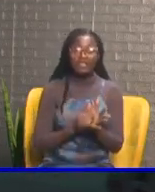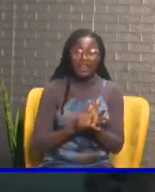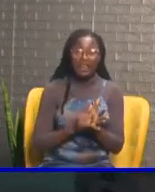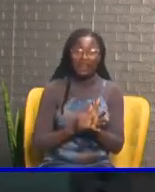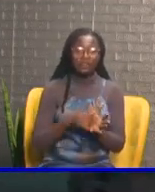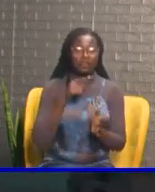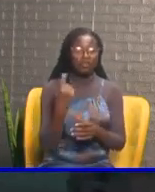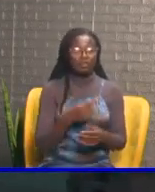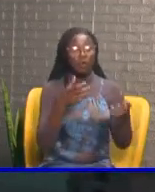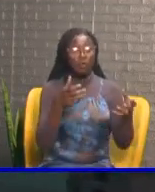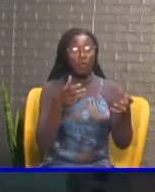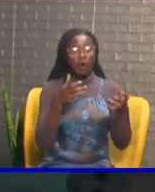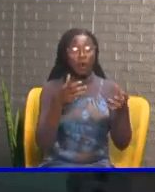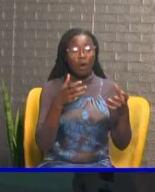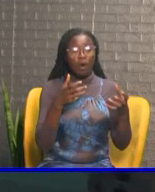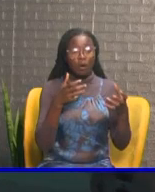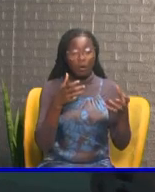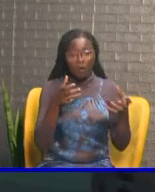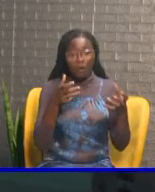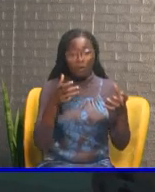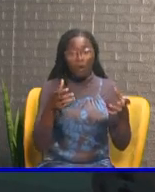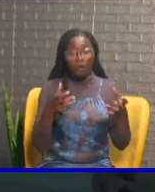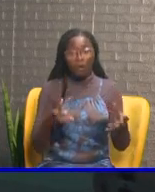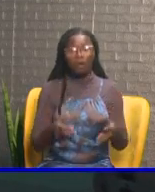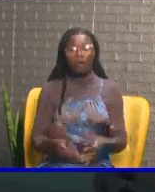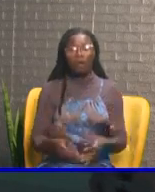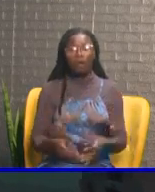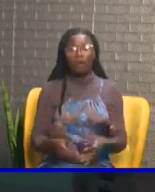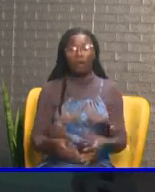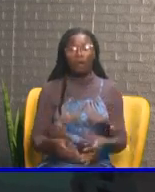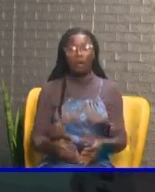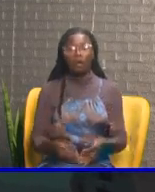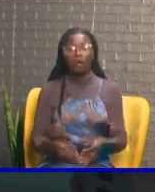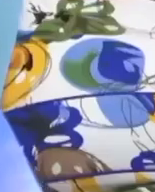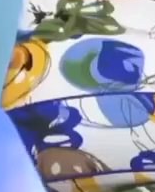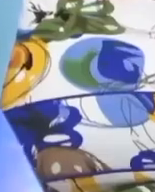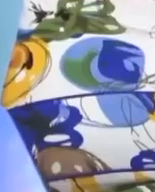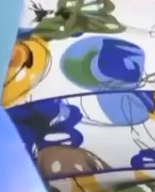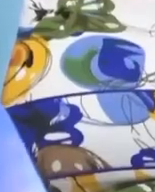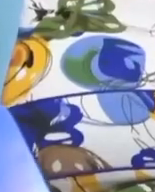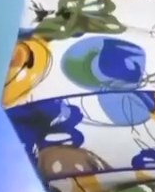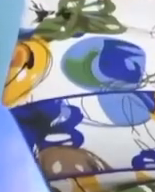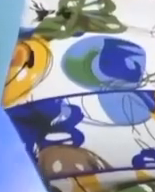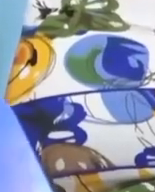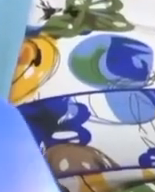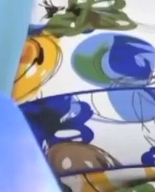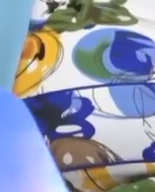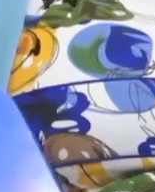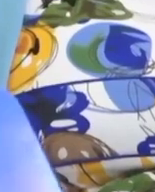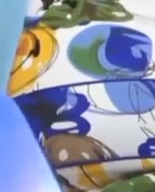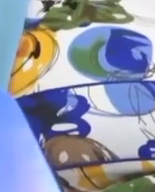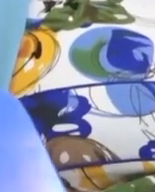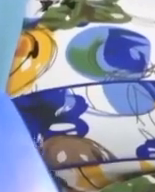Because Jesus loved Lazarus, go and read it. Because he loved them, he stayed still when they prayed for him to come, because he loved